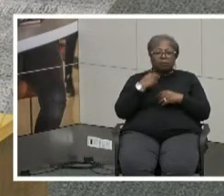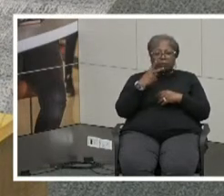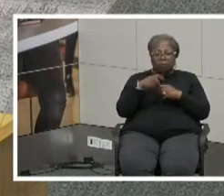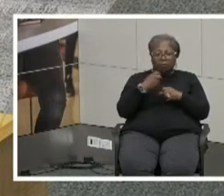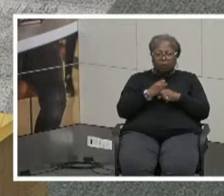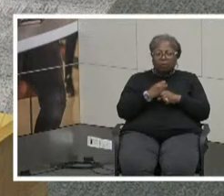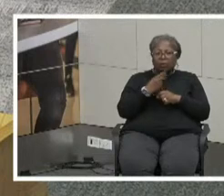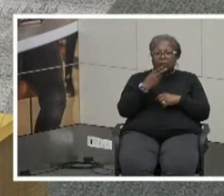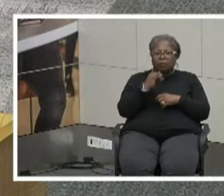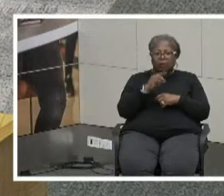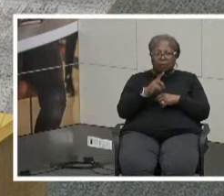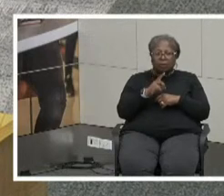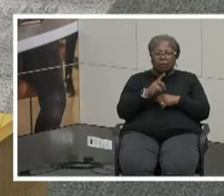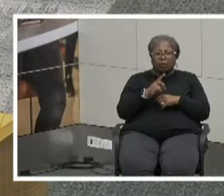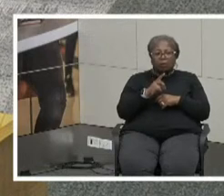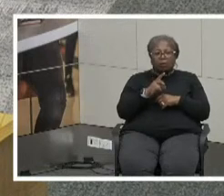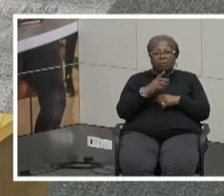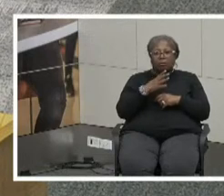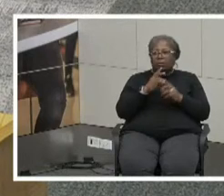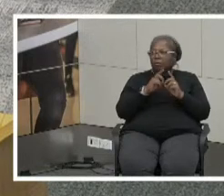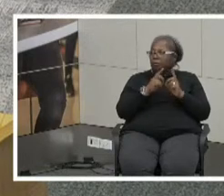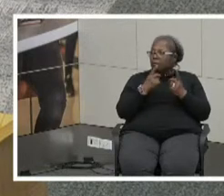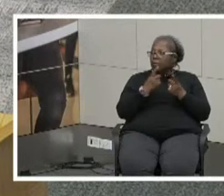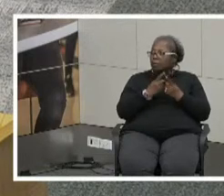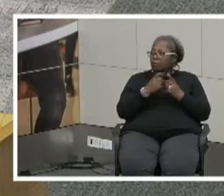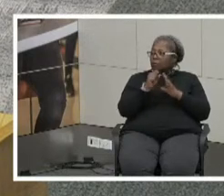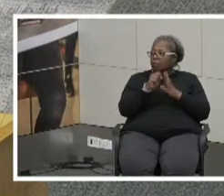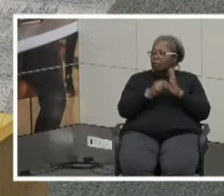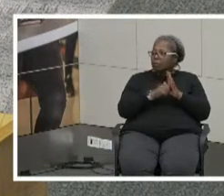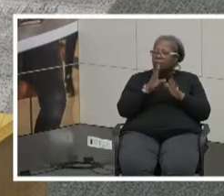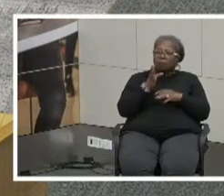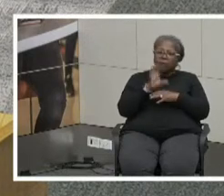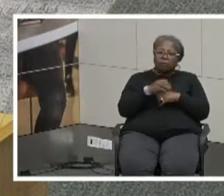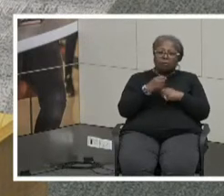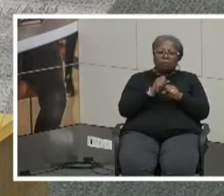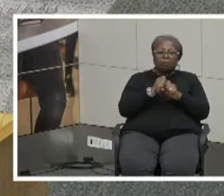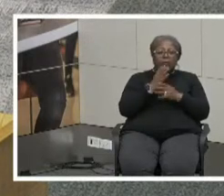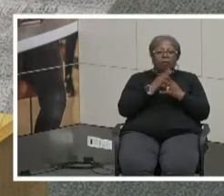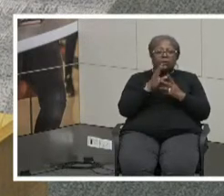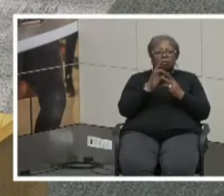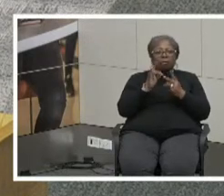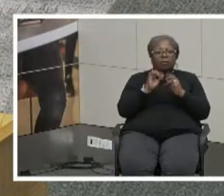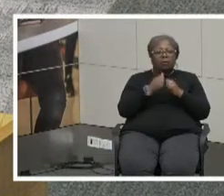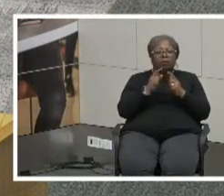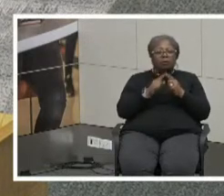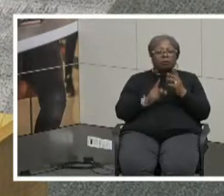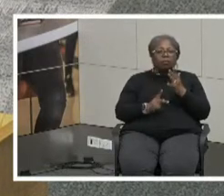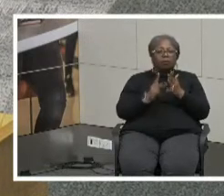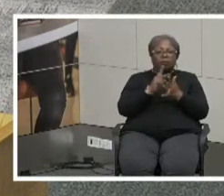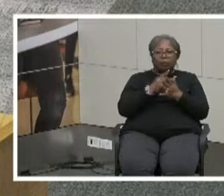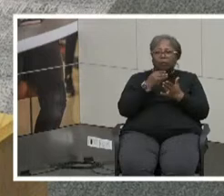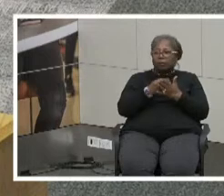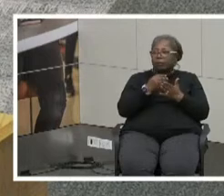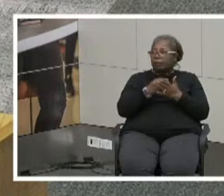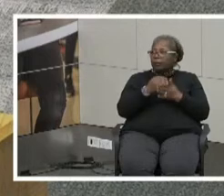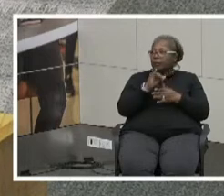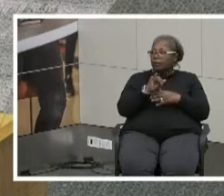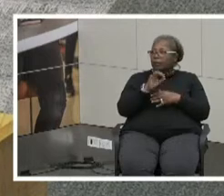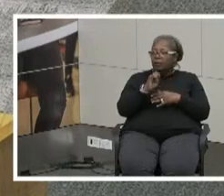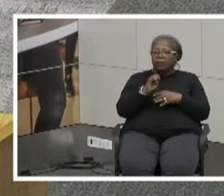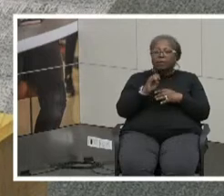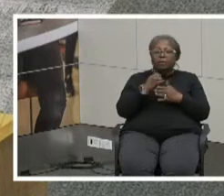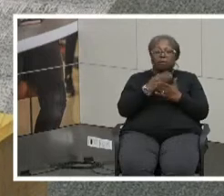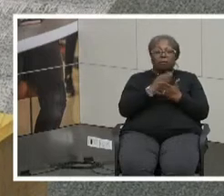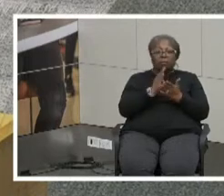years HISD like districts across the state will be forced to make tough choices about how to prioritize funds I.E